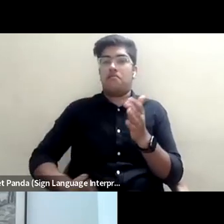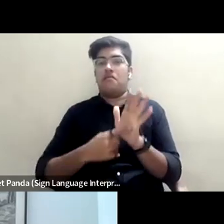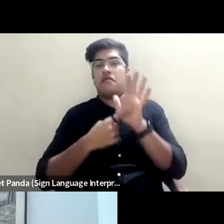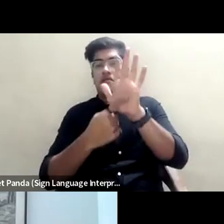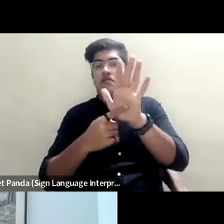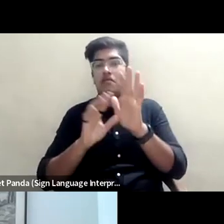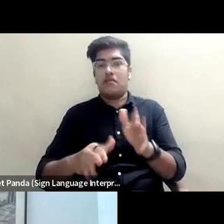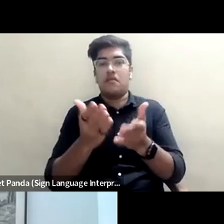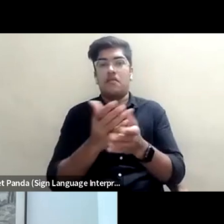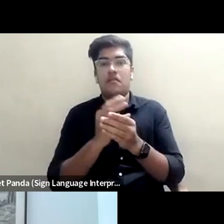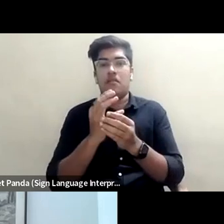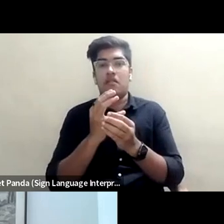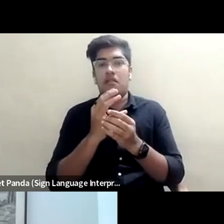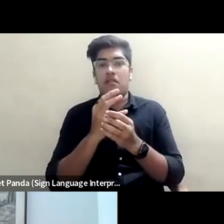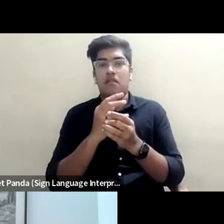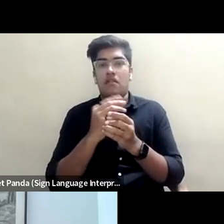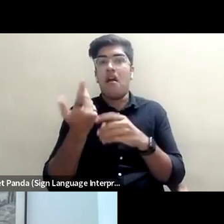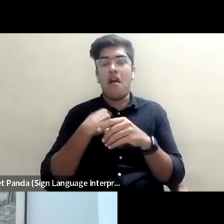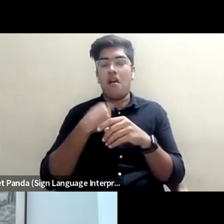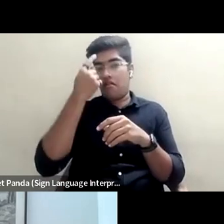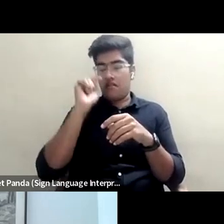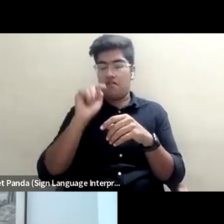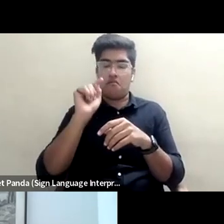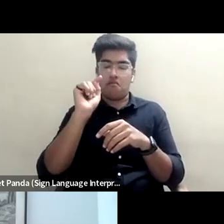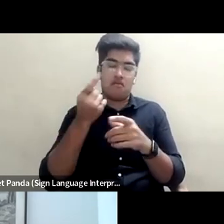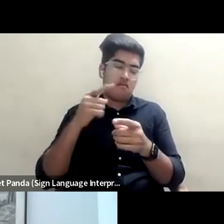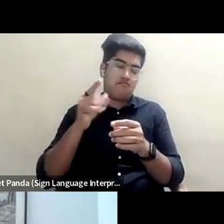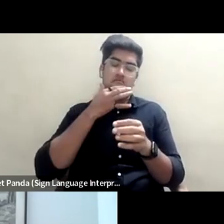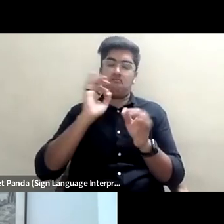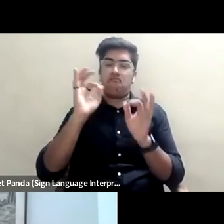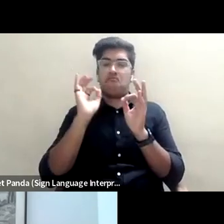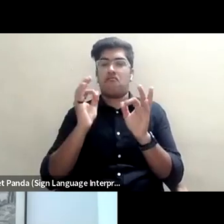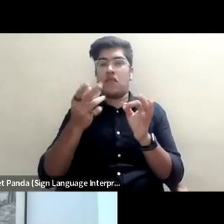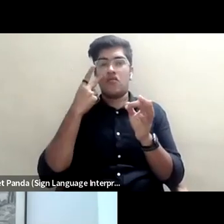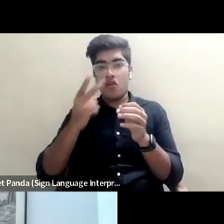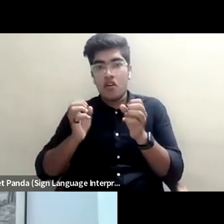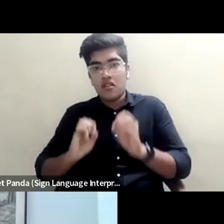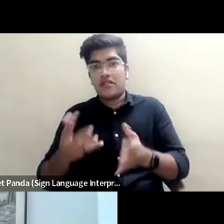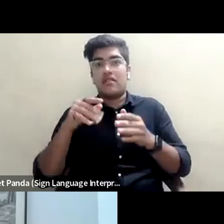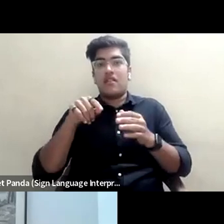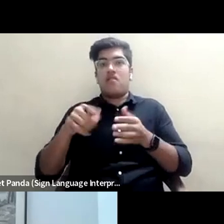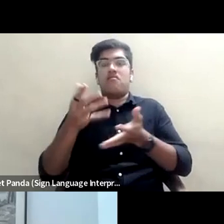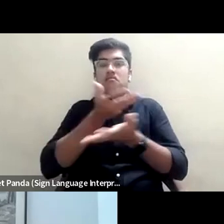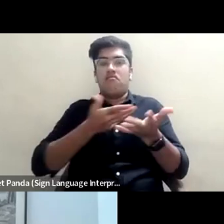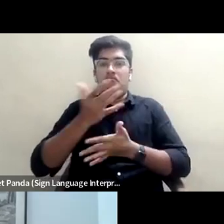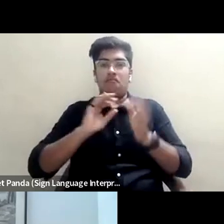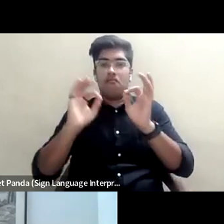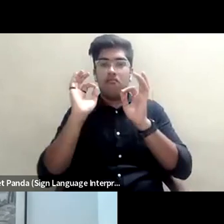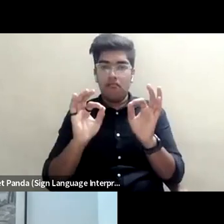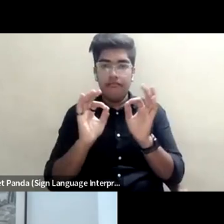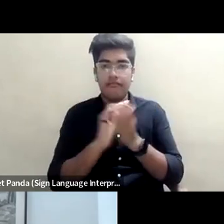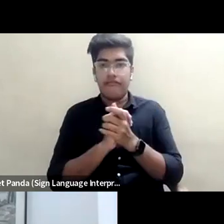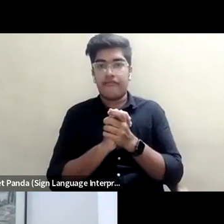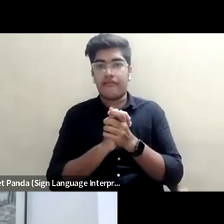I think that's a fantastic point, ma'am. I think that's a great starting point for this discussion, which is that the vocabulary